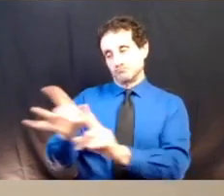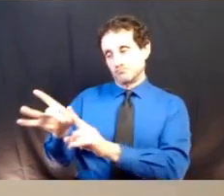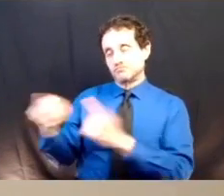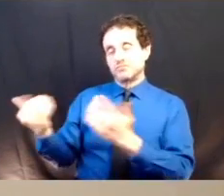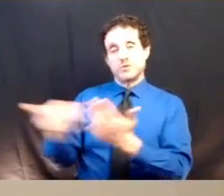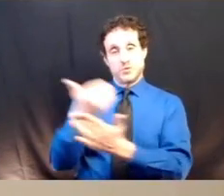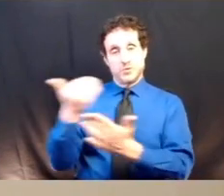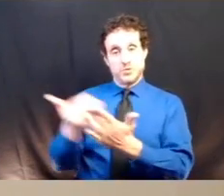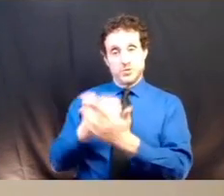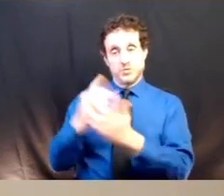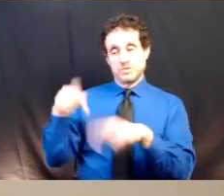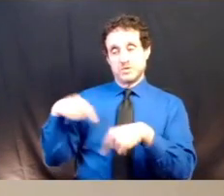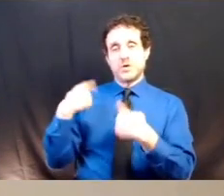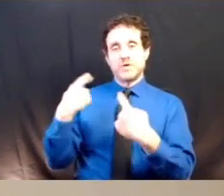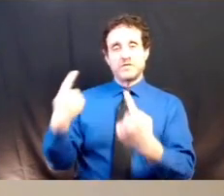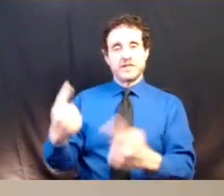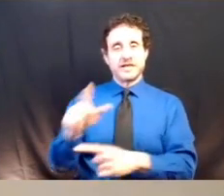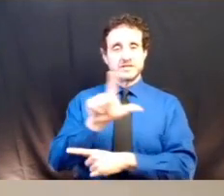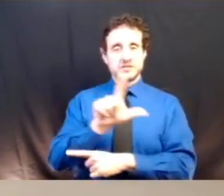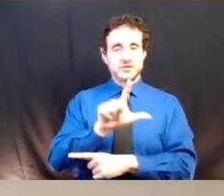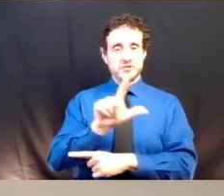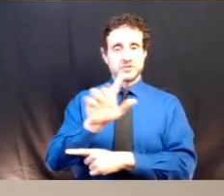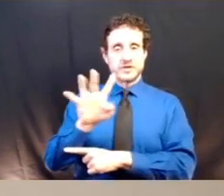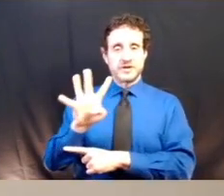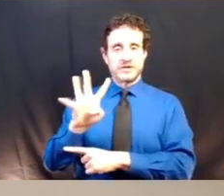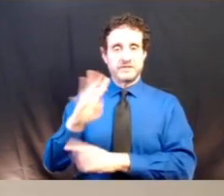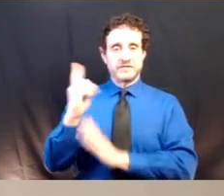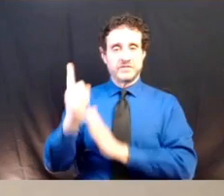last 24 hours for a total of